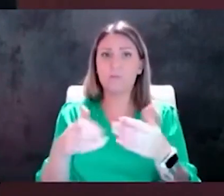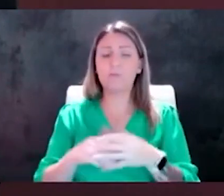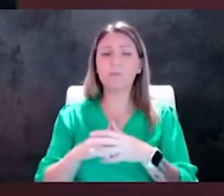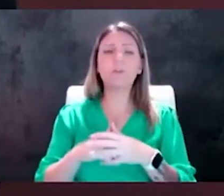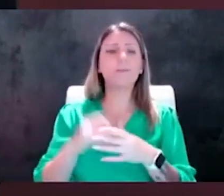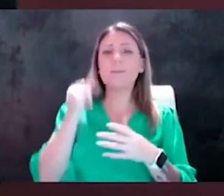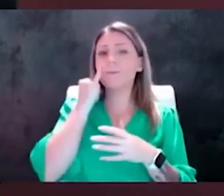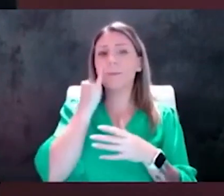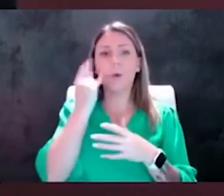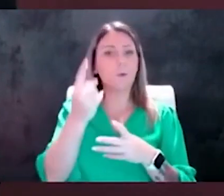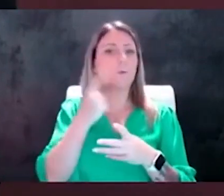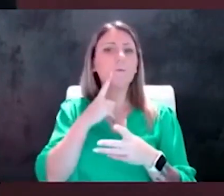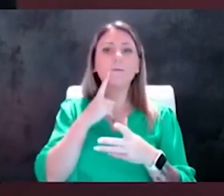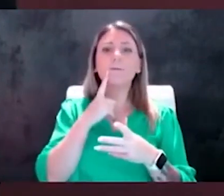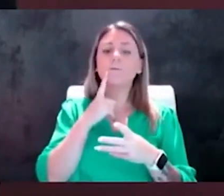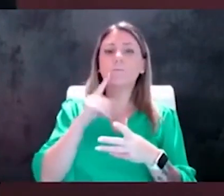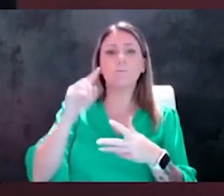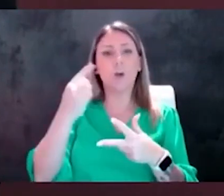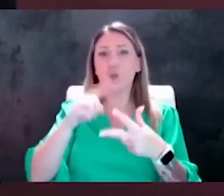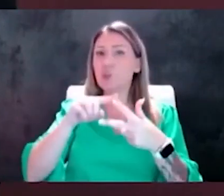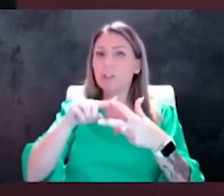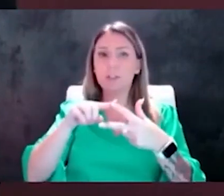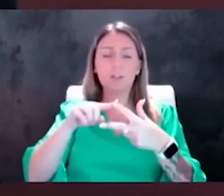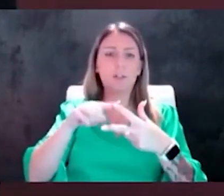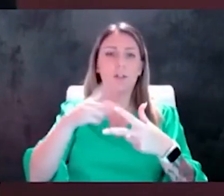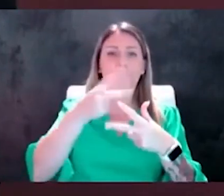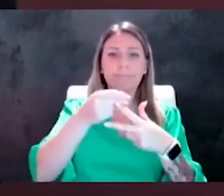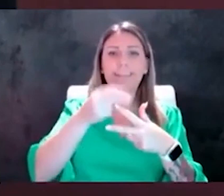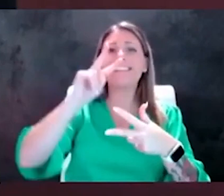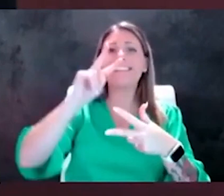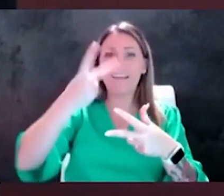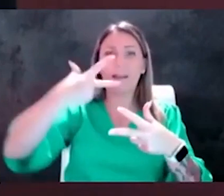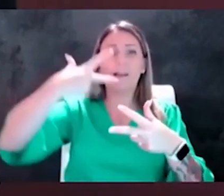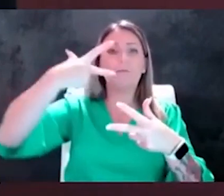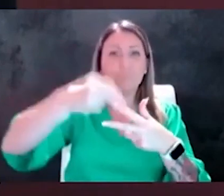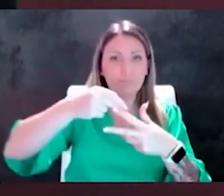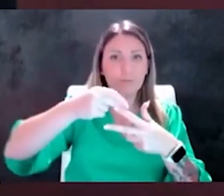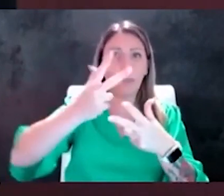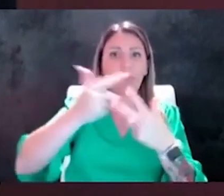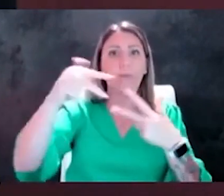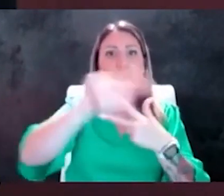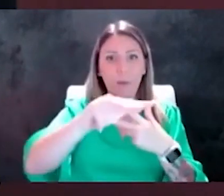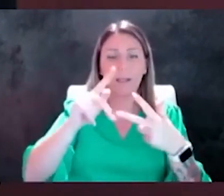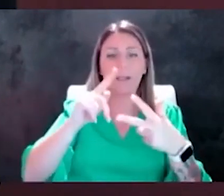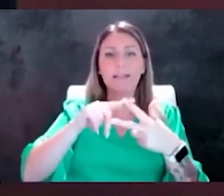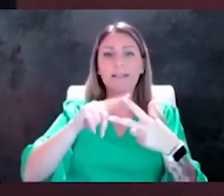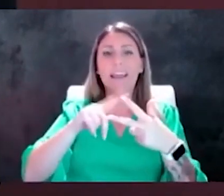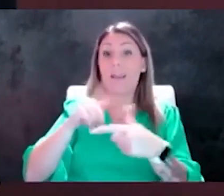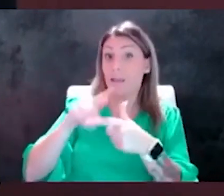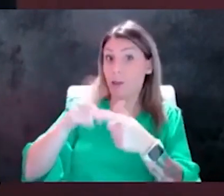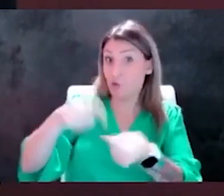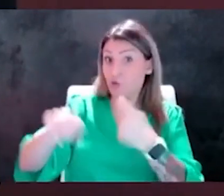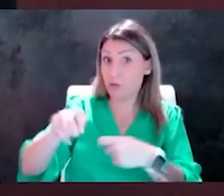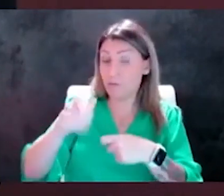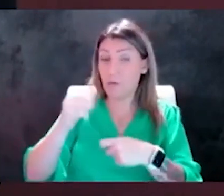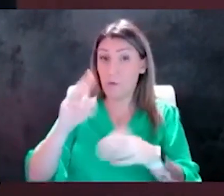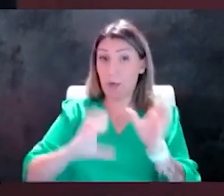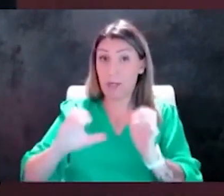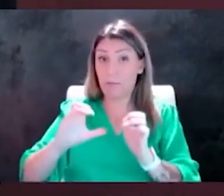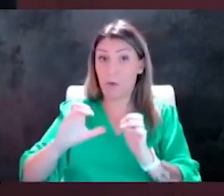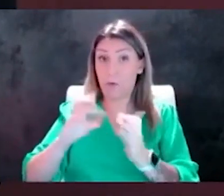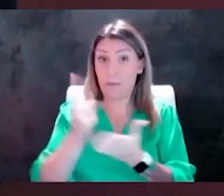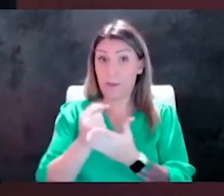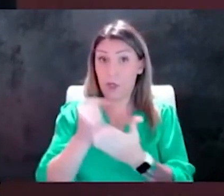your first shot's Pfizer, get your second shot of Pfizer 3 weeks later. And by the way, if you've had a transplant or you're on chemotherapy, get that third